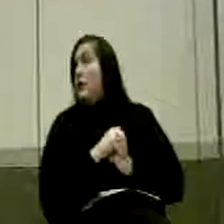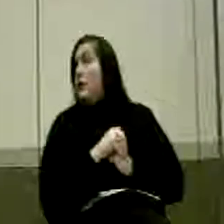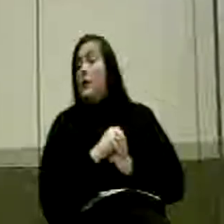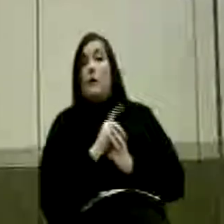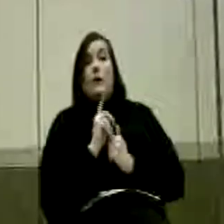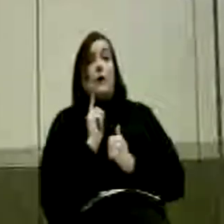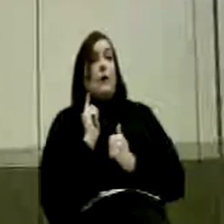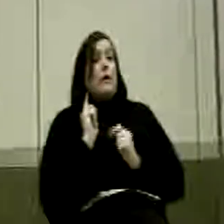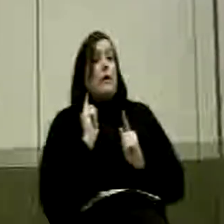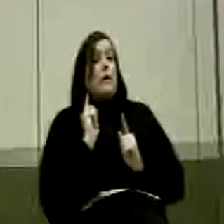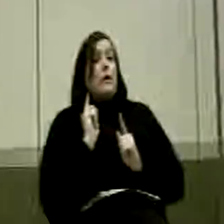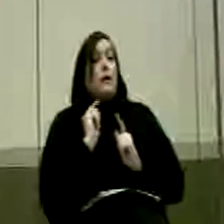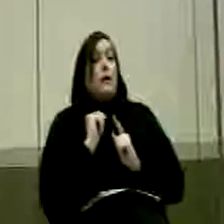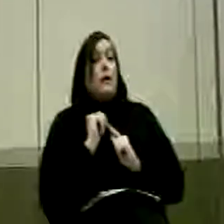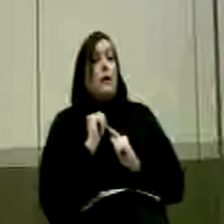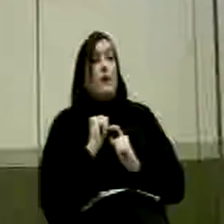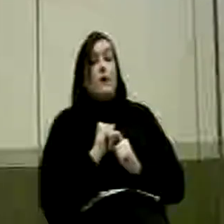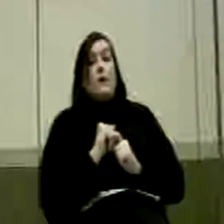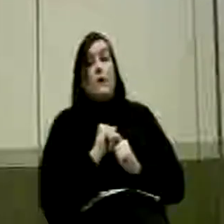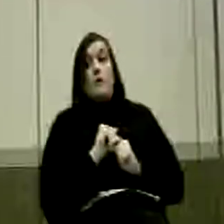the kids in